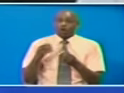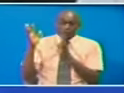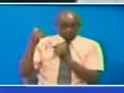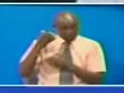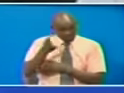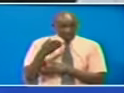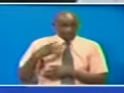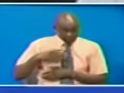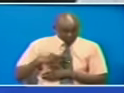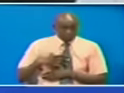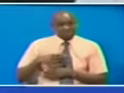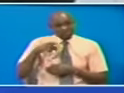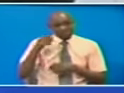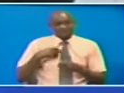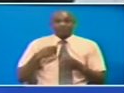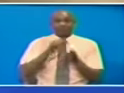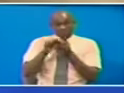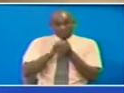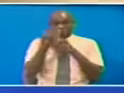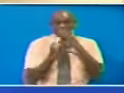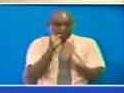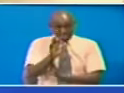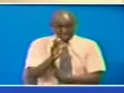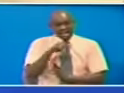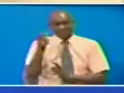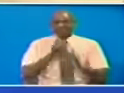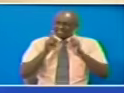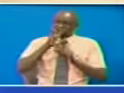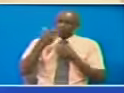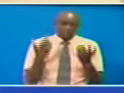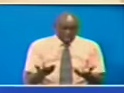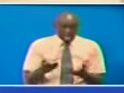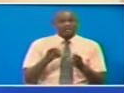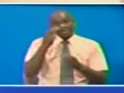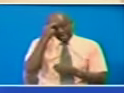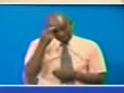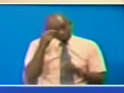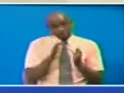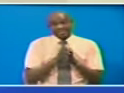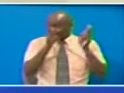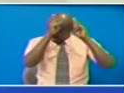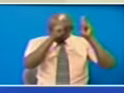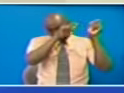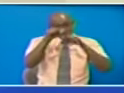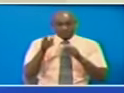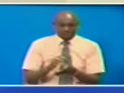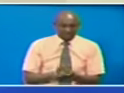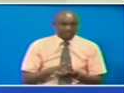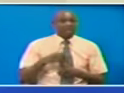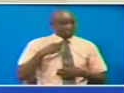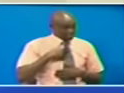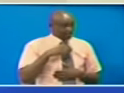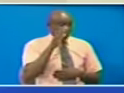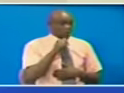for patients undergoing dialysis, some traveling from as far as Narok and Kakamega. Nimetoka